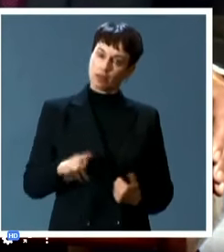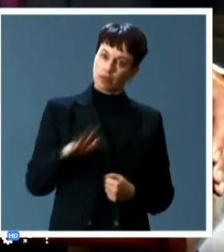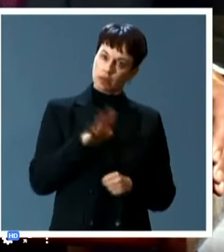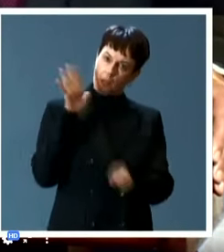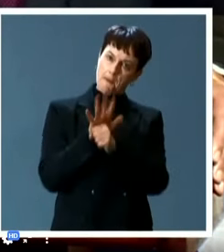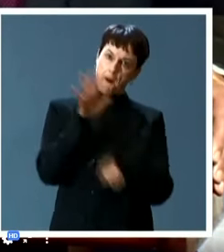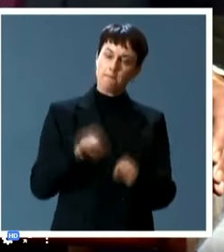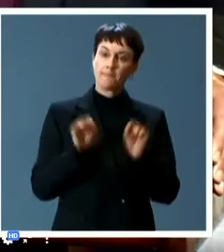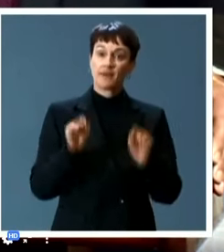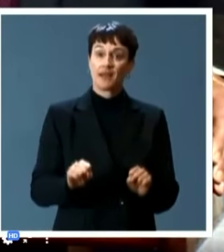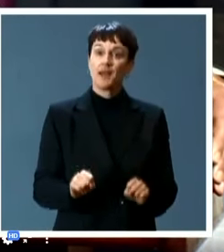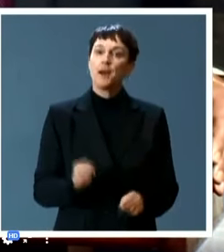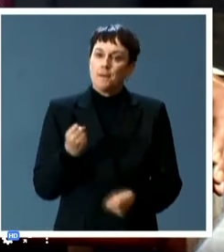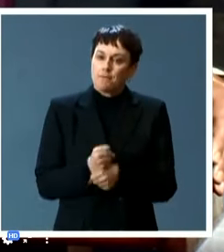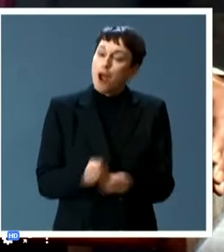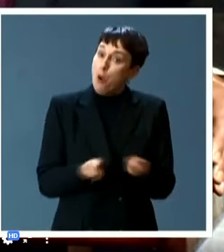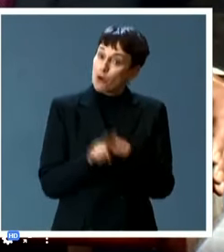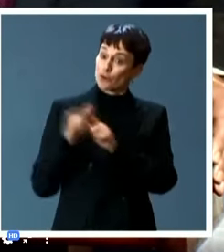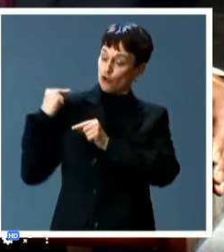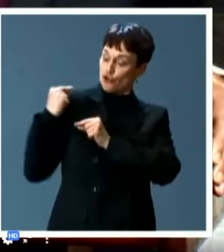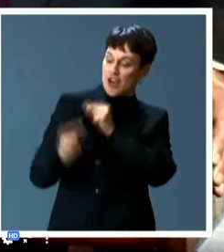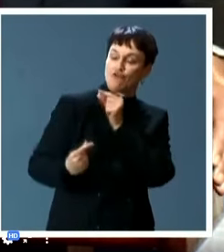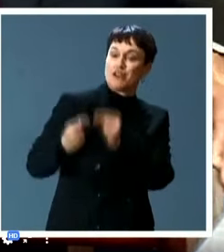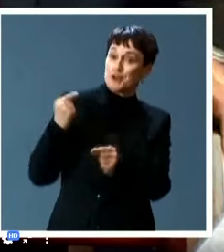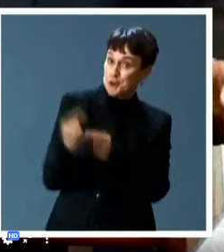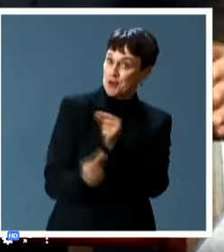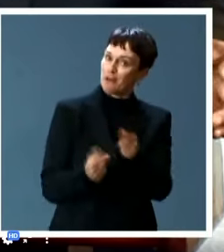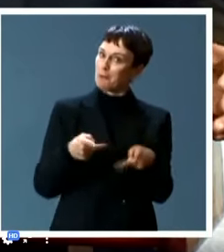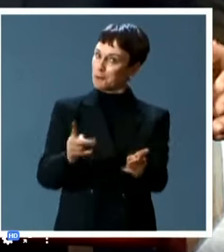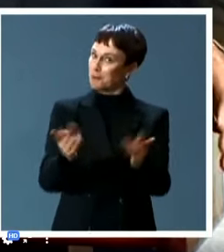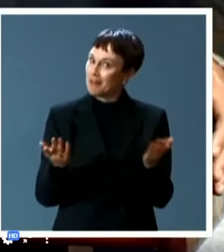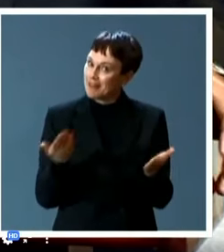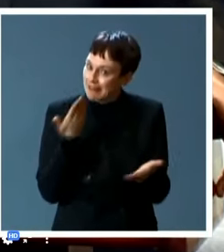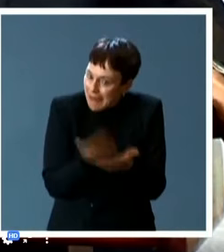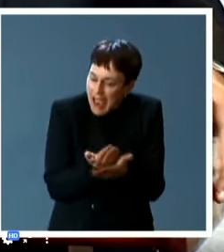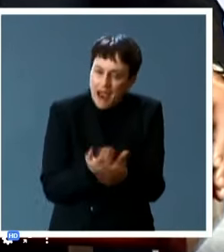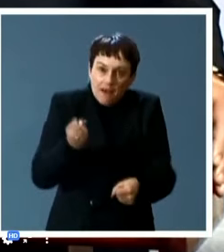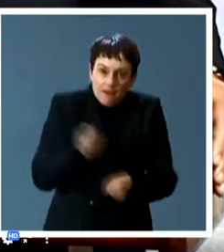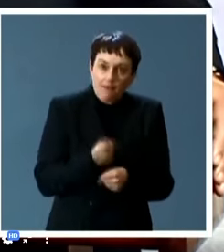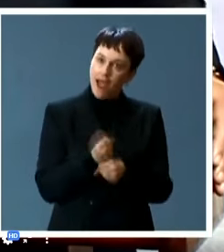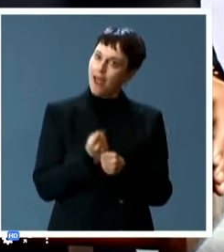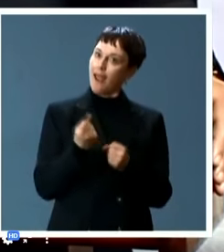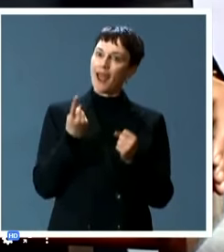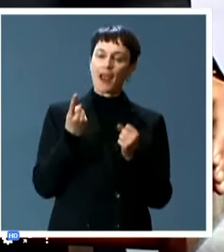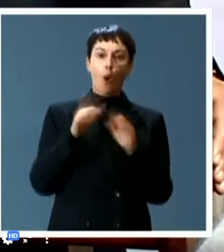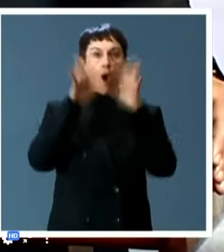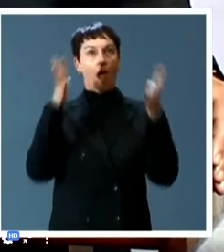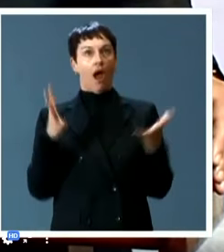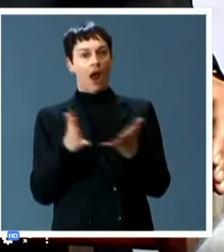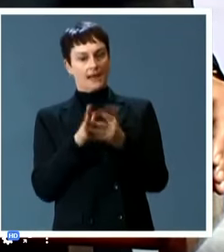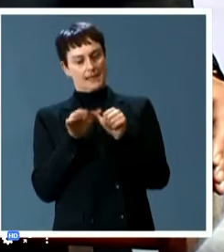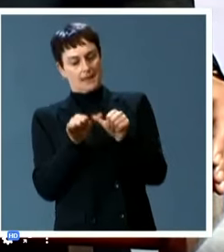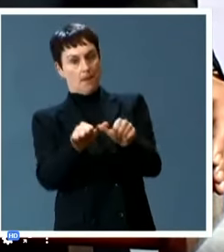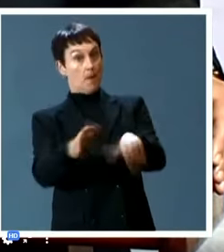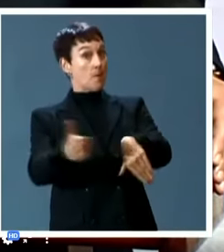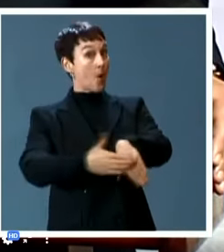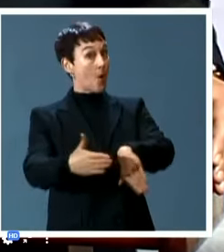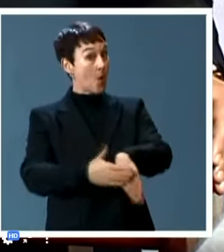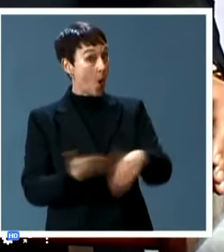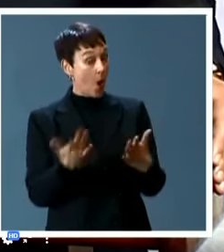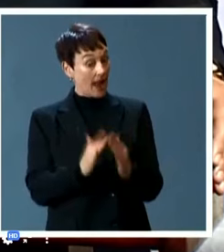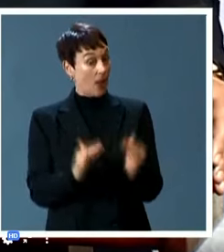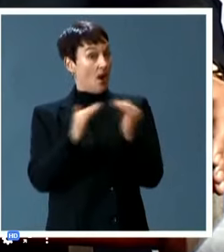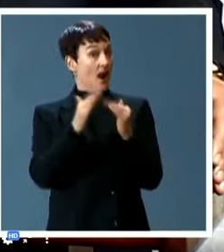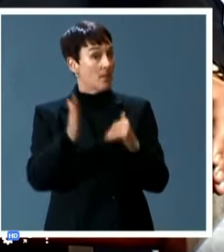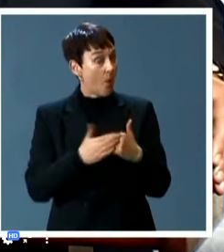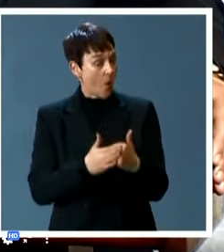created a generational opportunity, an opportunity to build back a more equal and sustainable world. The response to the pandemic